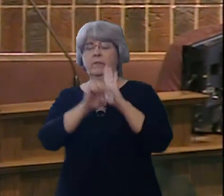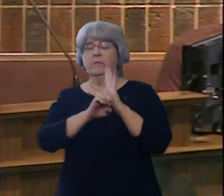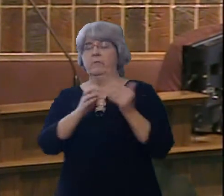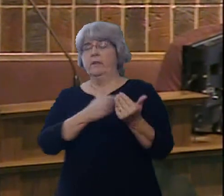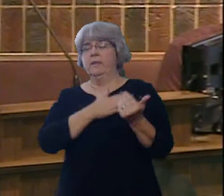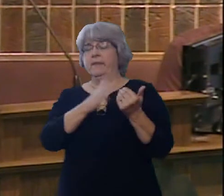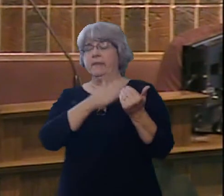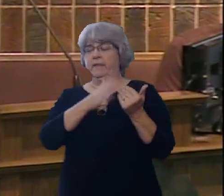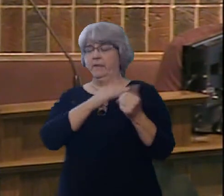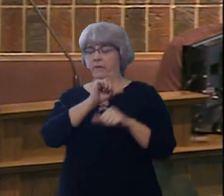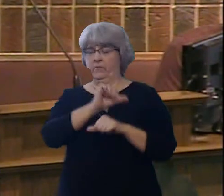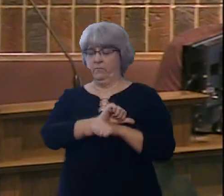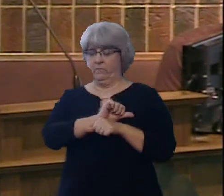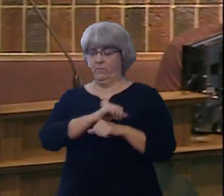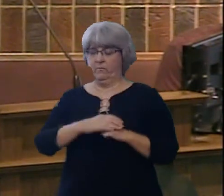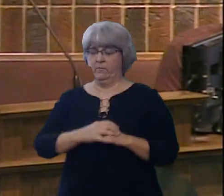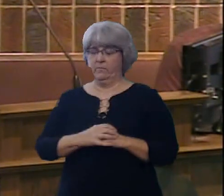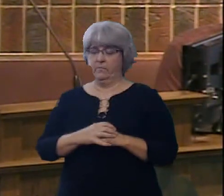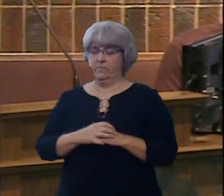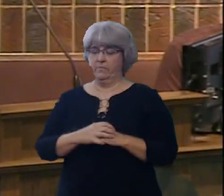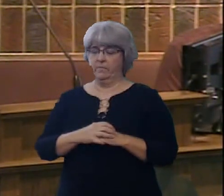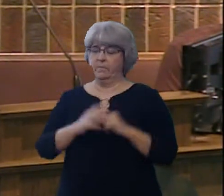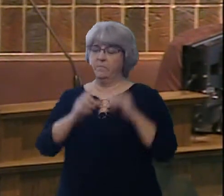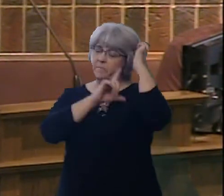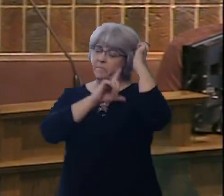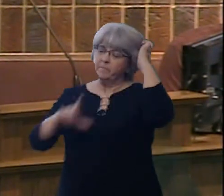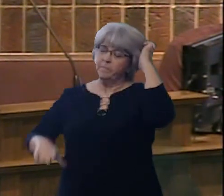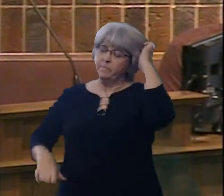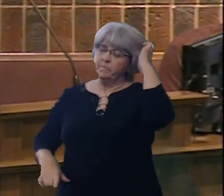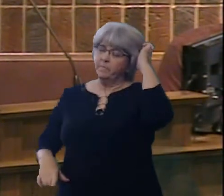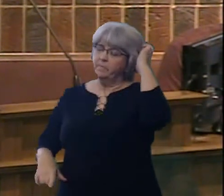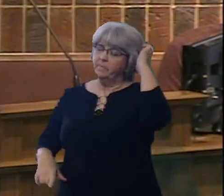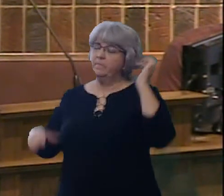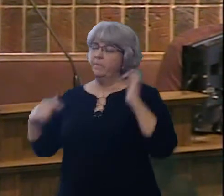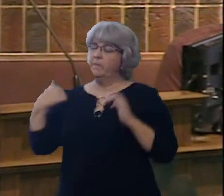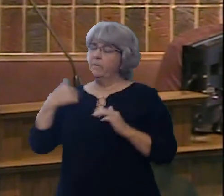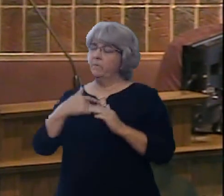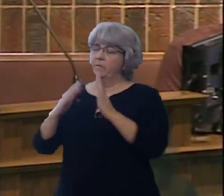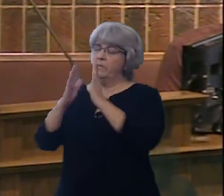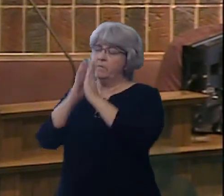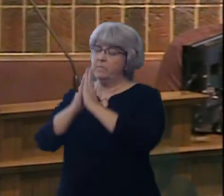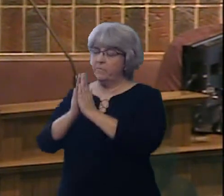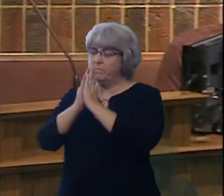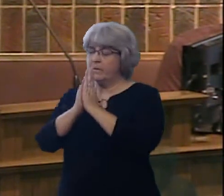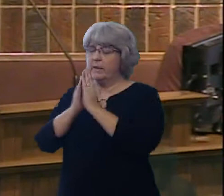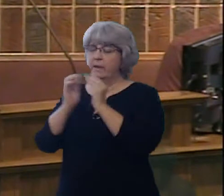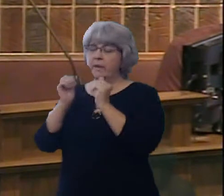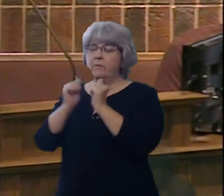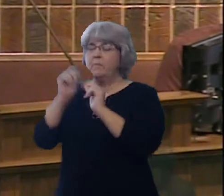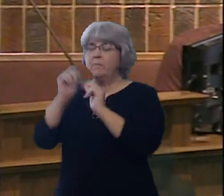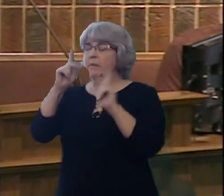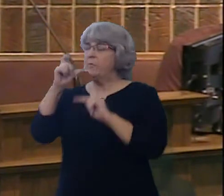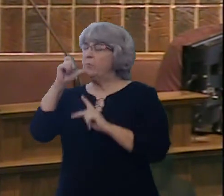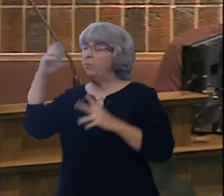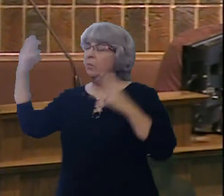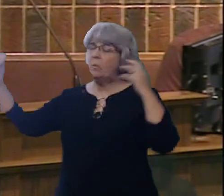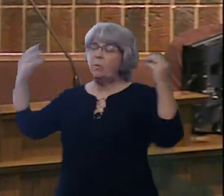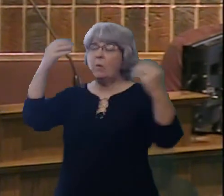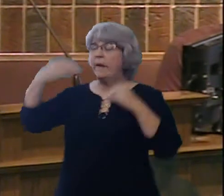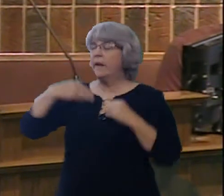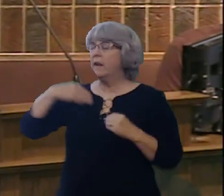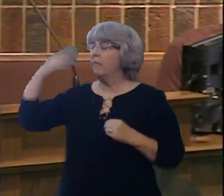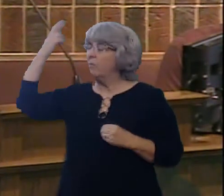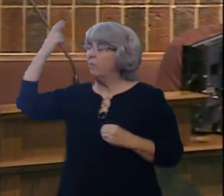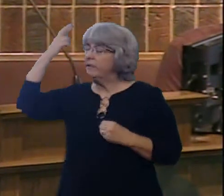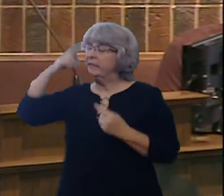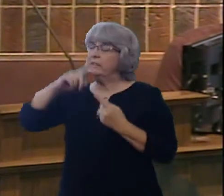Lord, we pray for those who can't be with us tonight, whether they be traveling, medical,